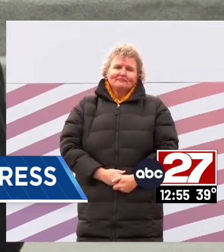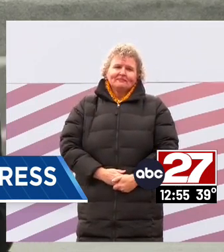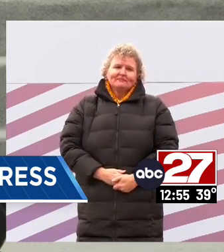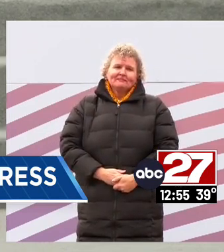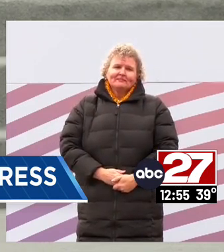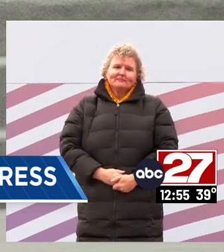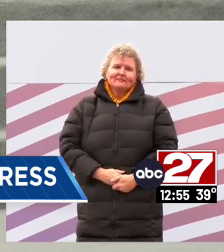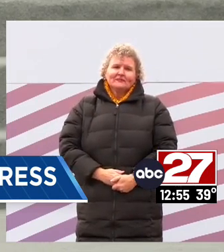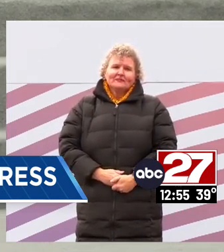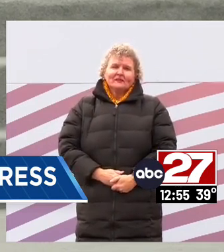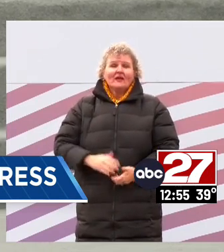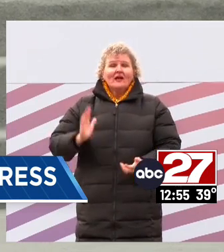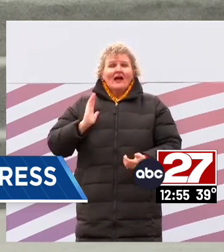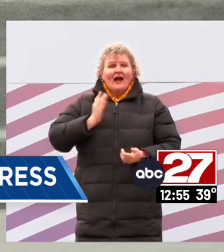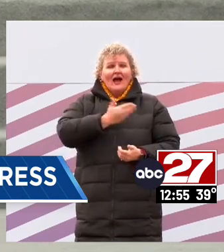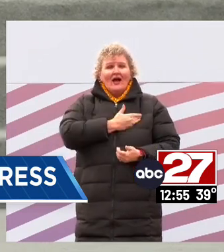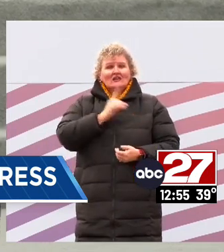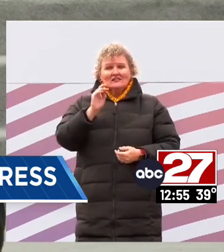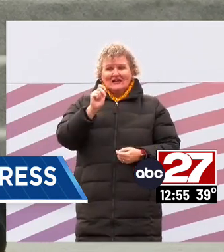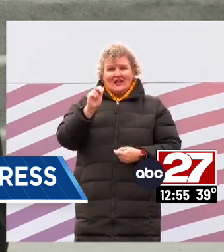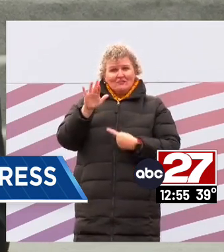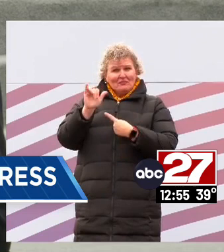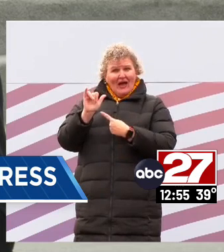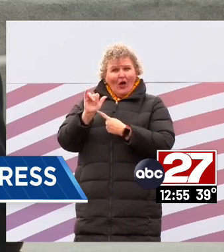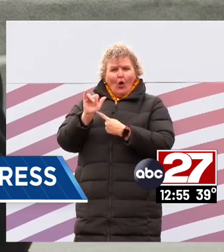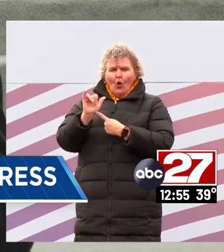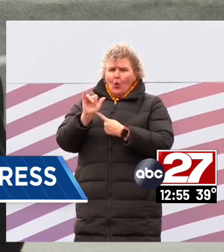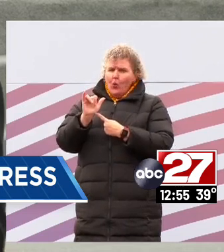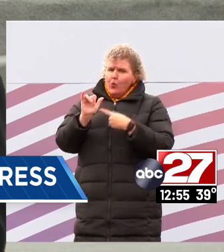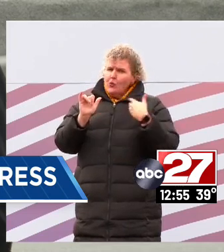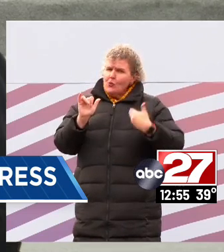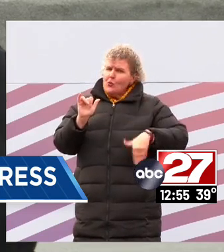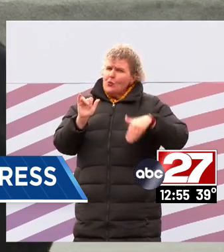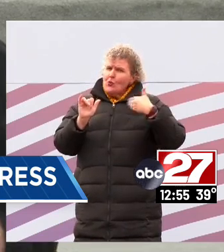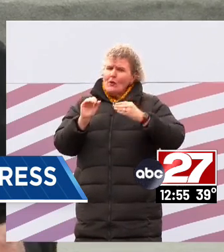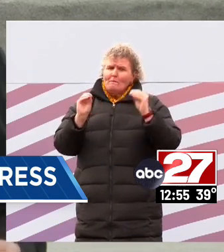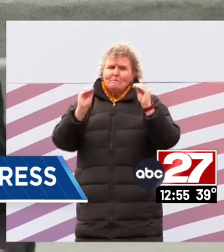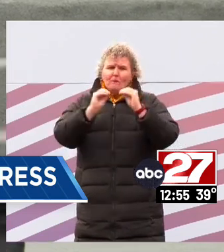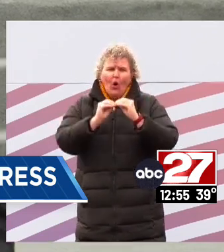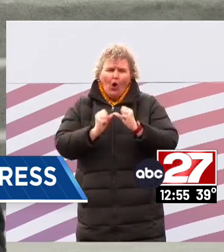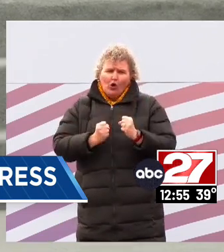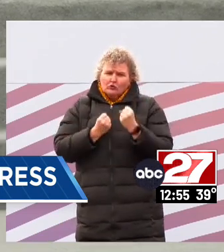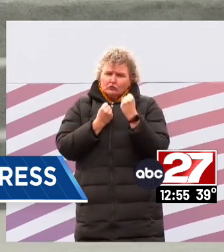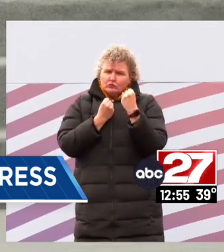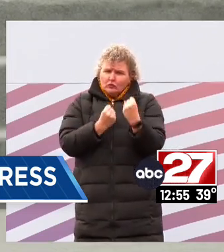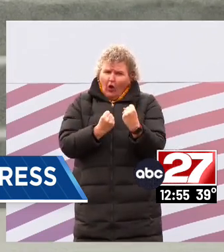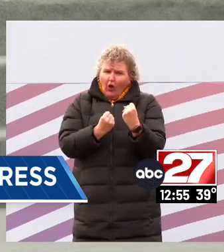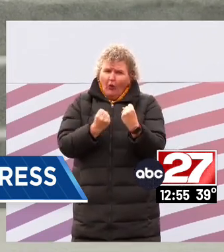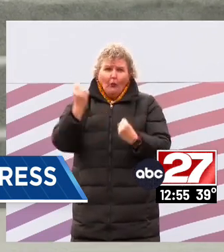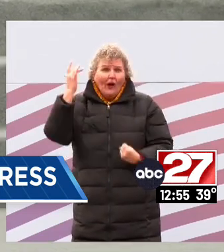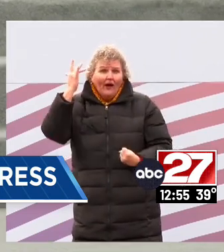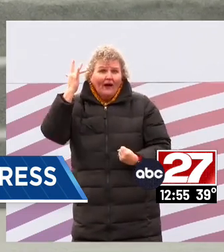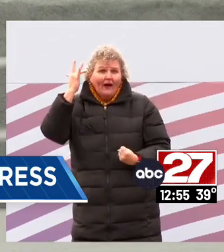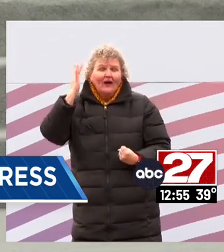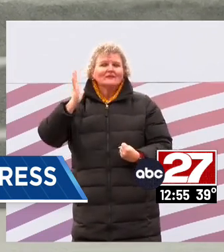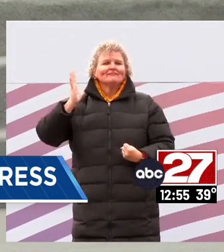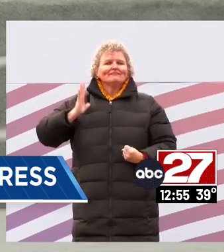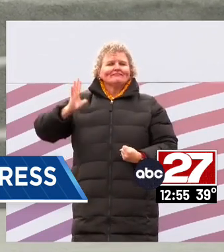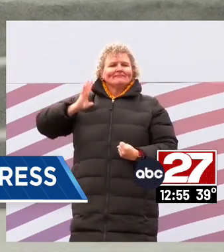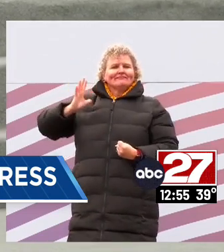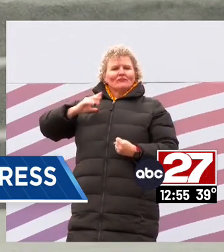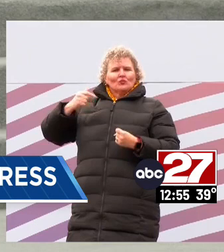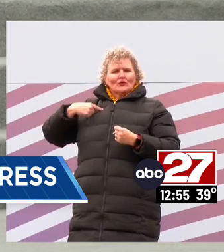Our democracy is indeed now stronger because that historic coalition came together and fought for